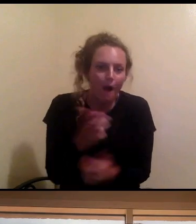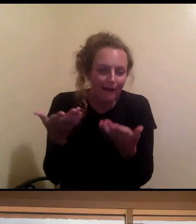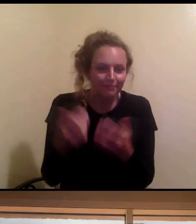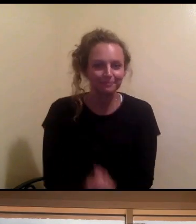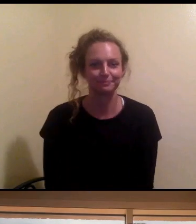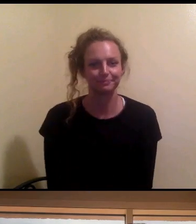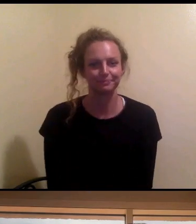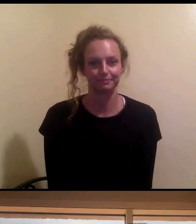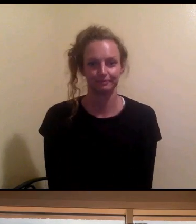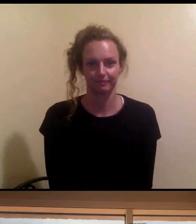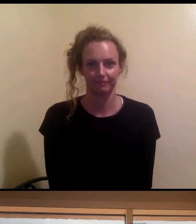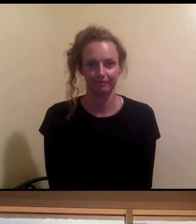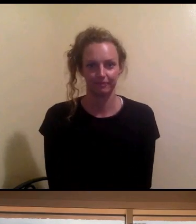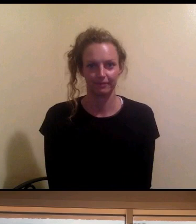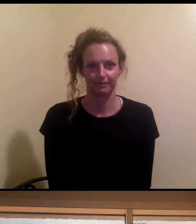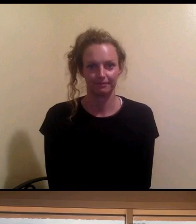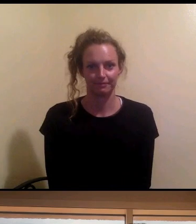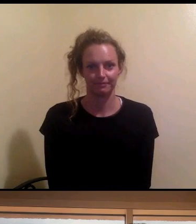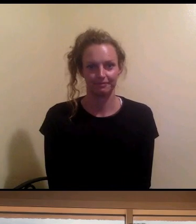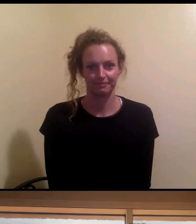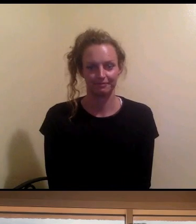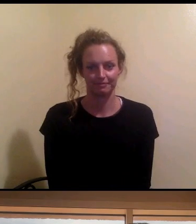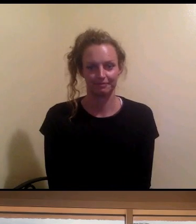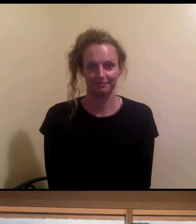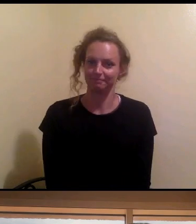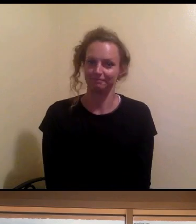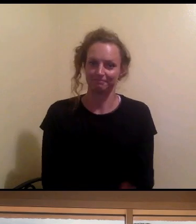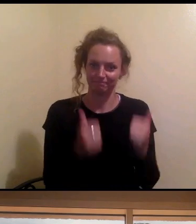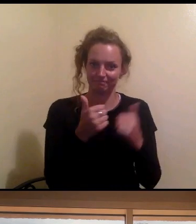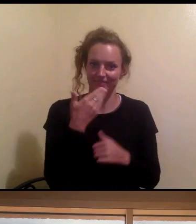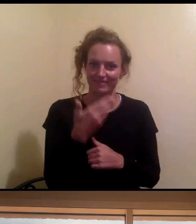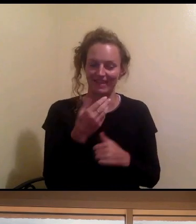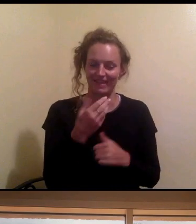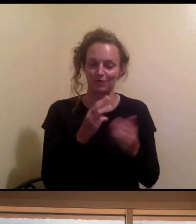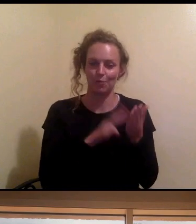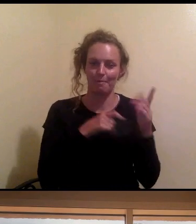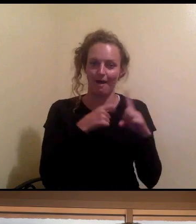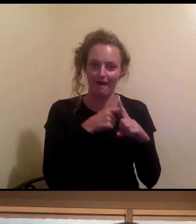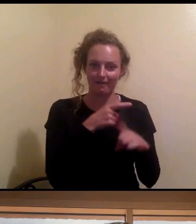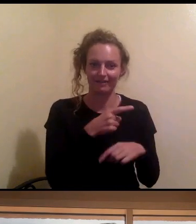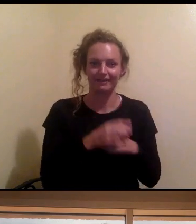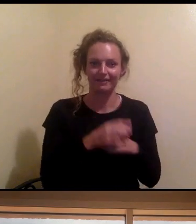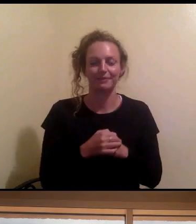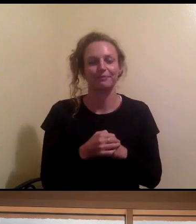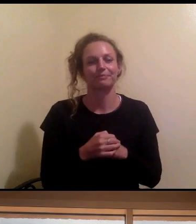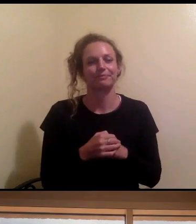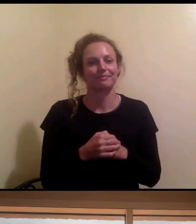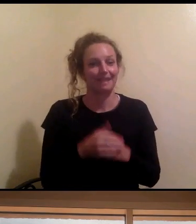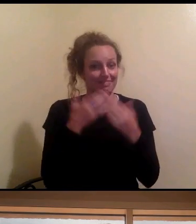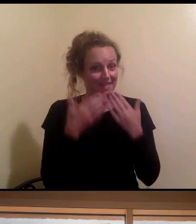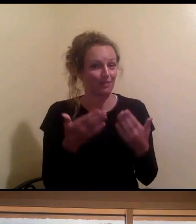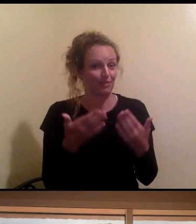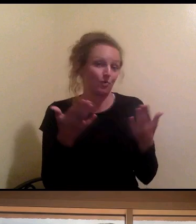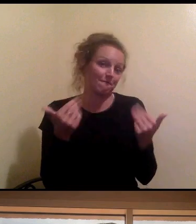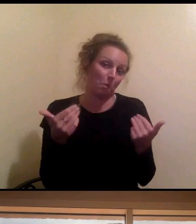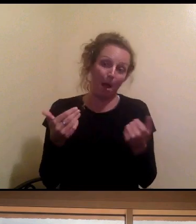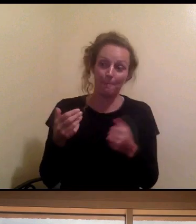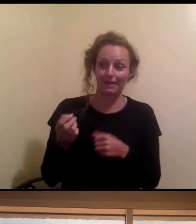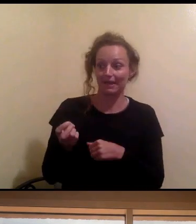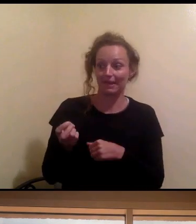moment? Sure. Well, thank you, Mark. And first, thank you for having us today, and thanks to my